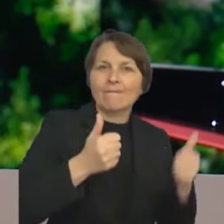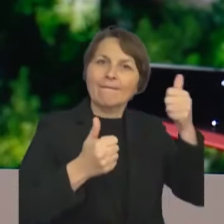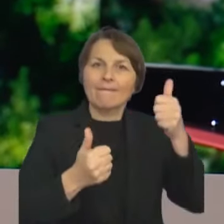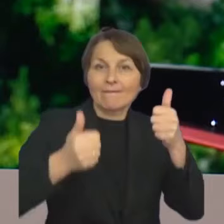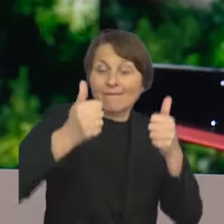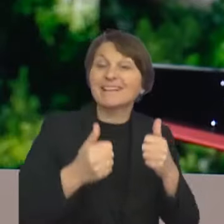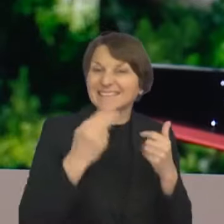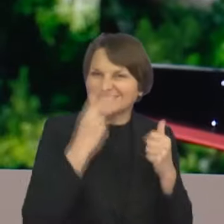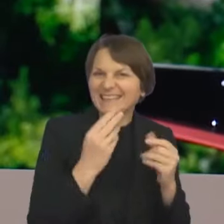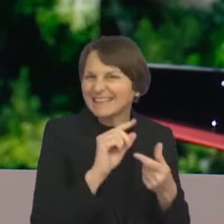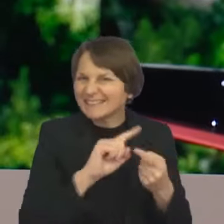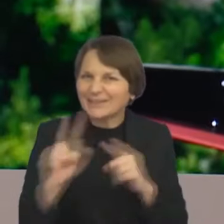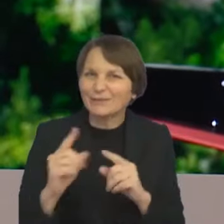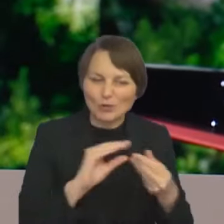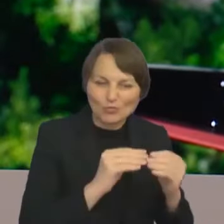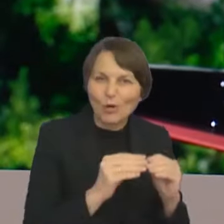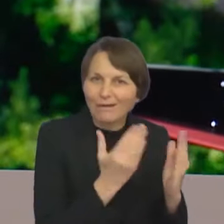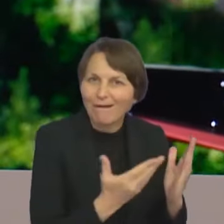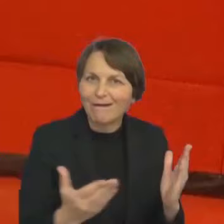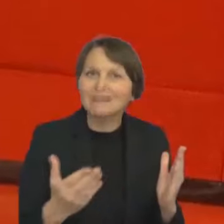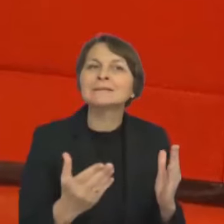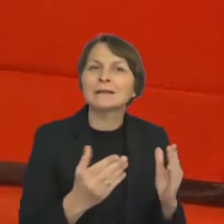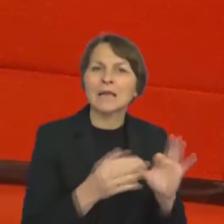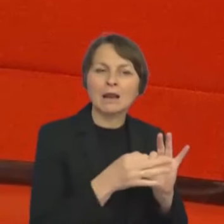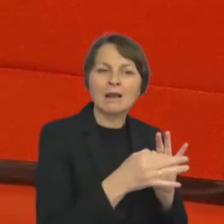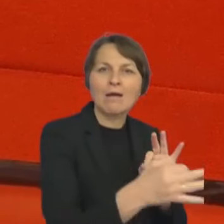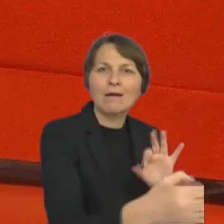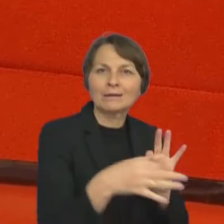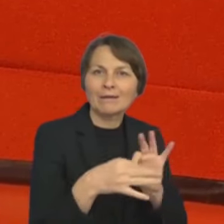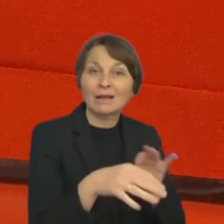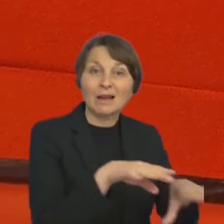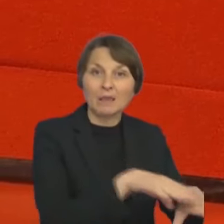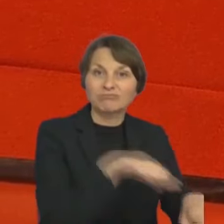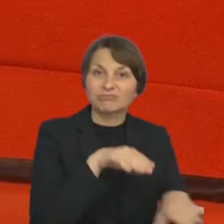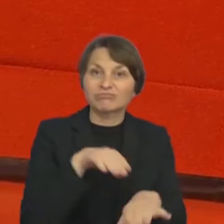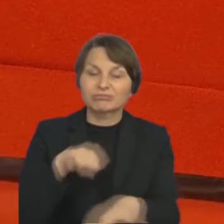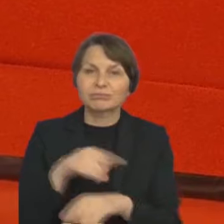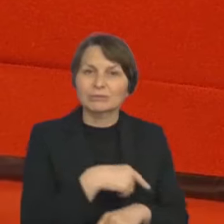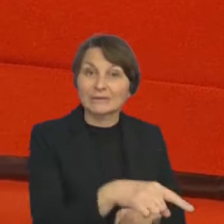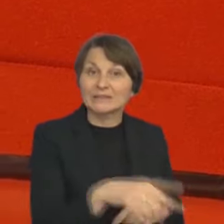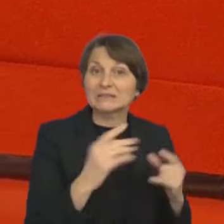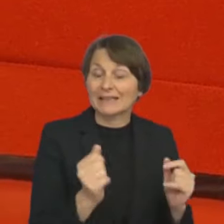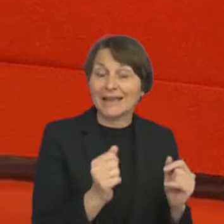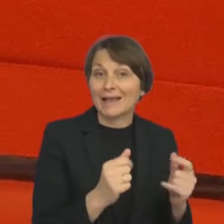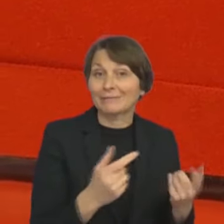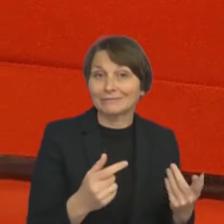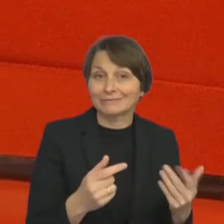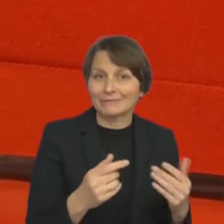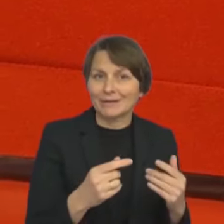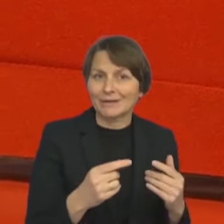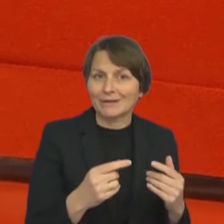built, this Zoe that can have a range of 1 million kilometers, that can go for